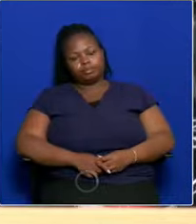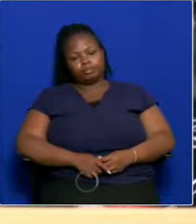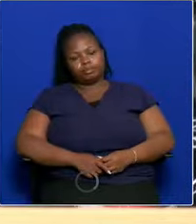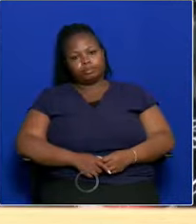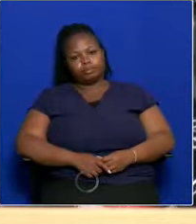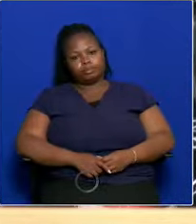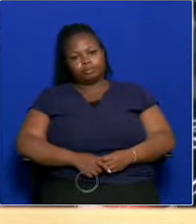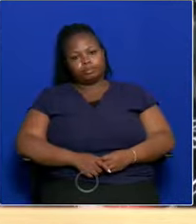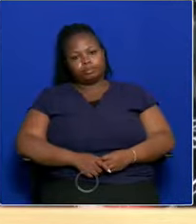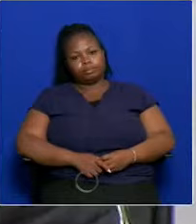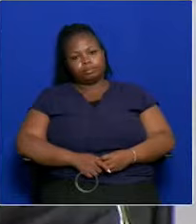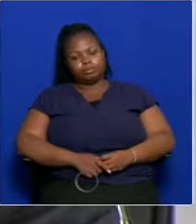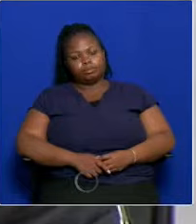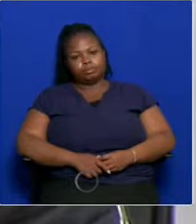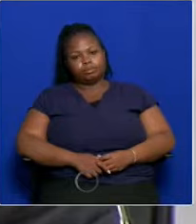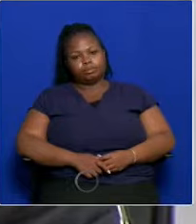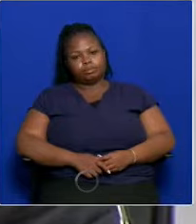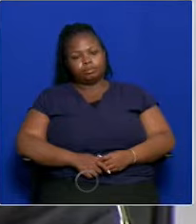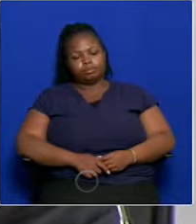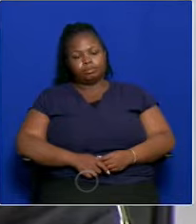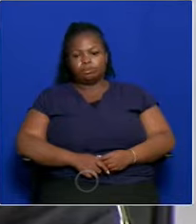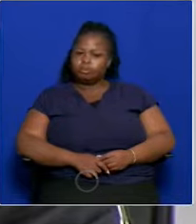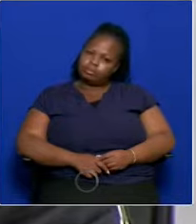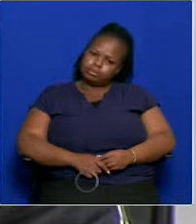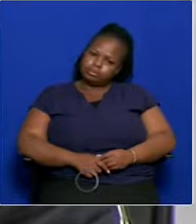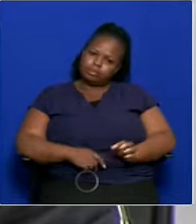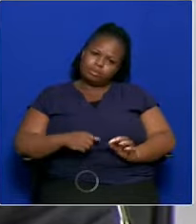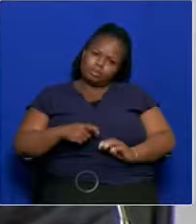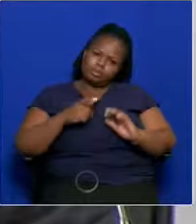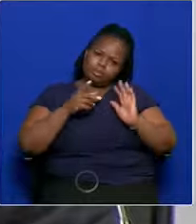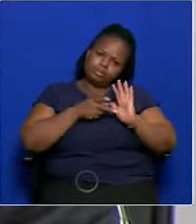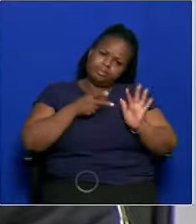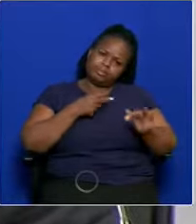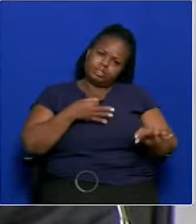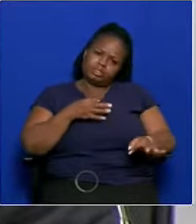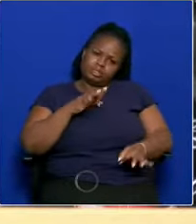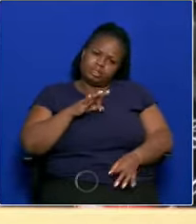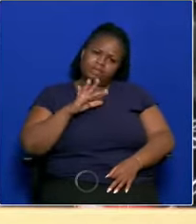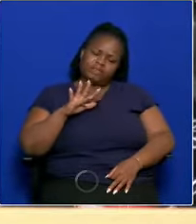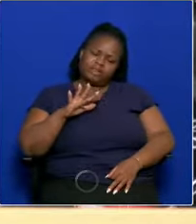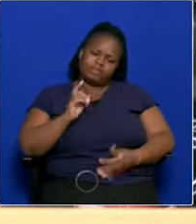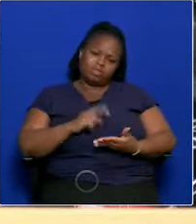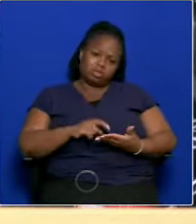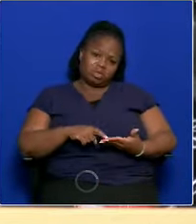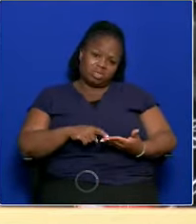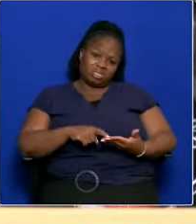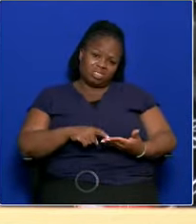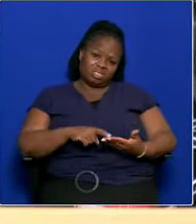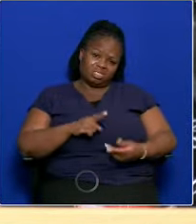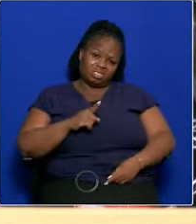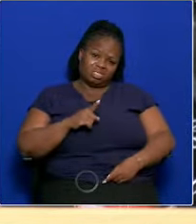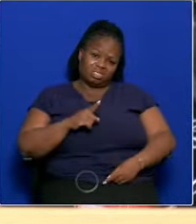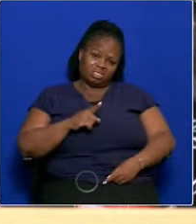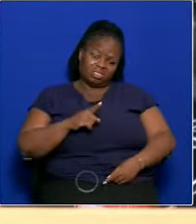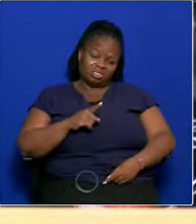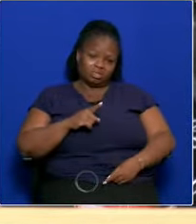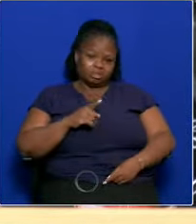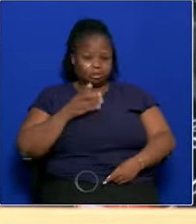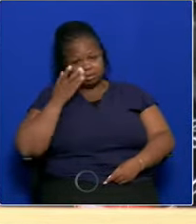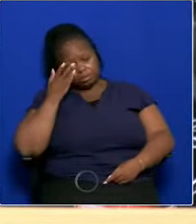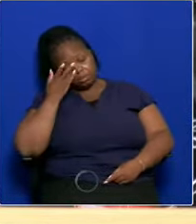The one of the 25th on page 35, you calculated it, 35 of 25